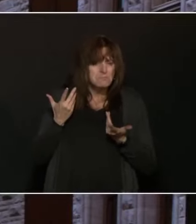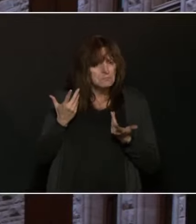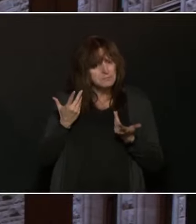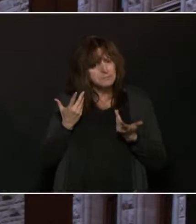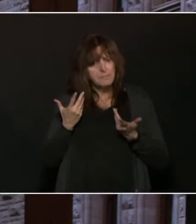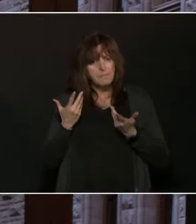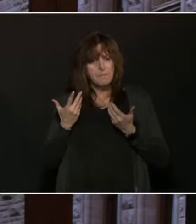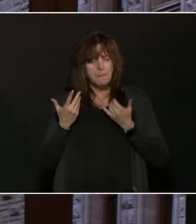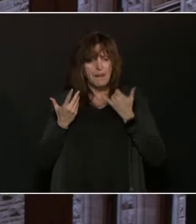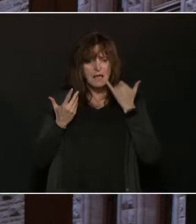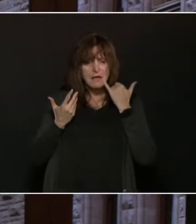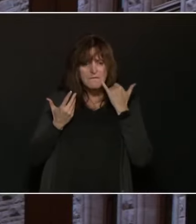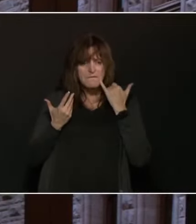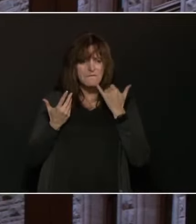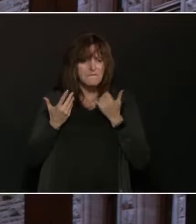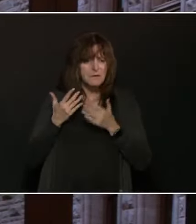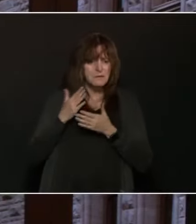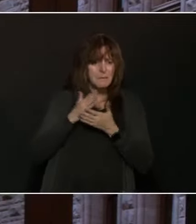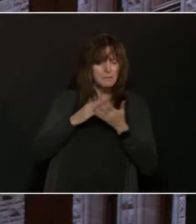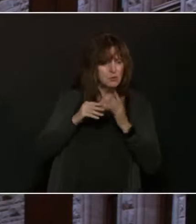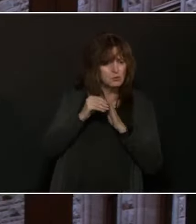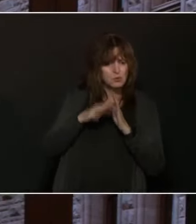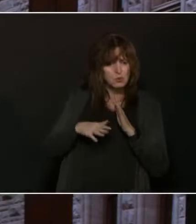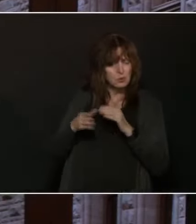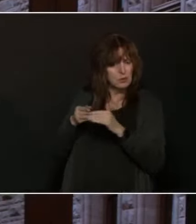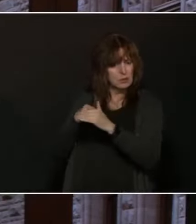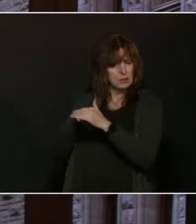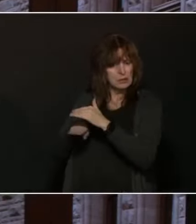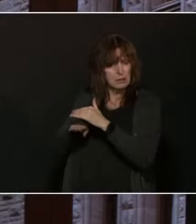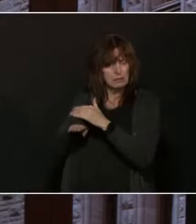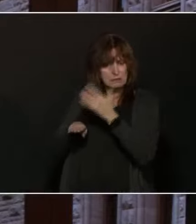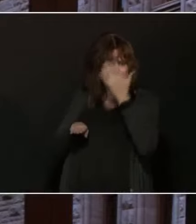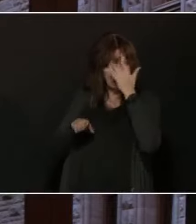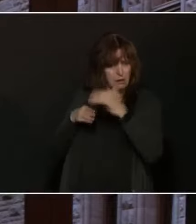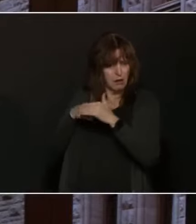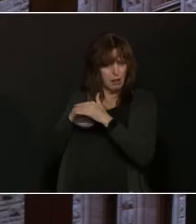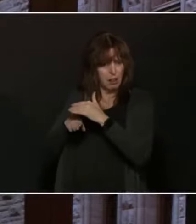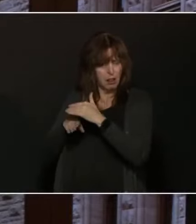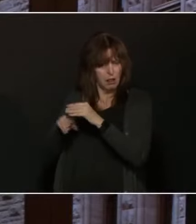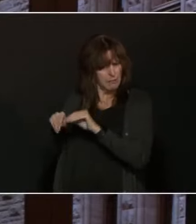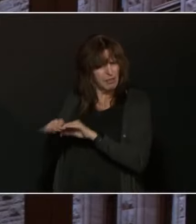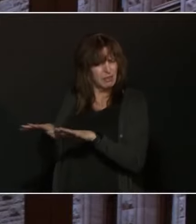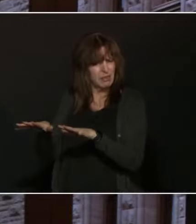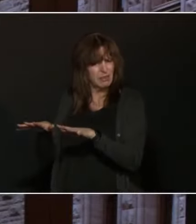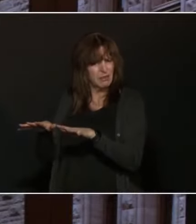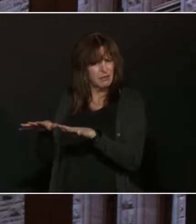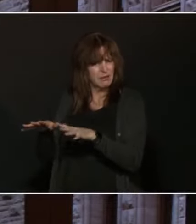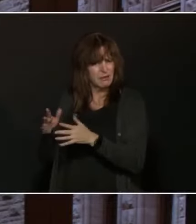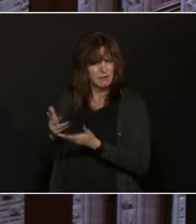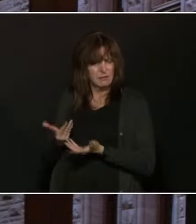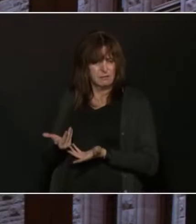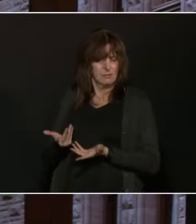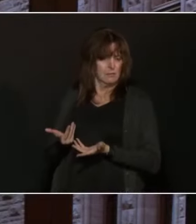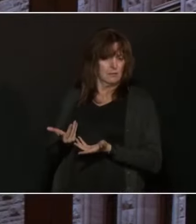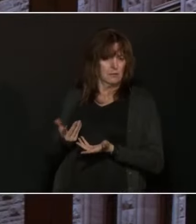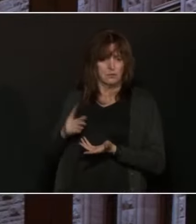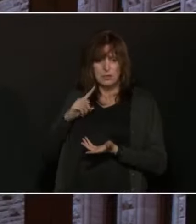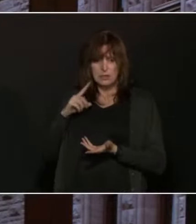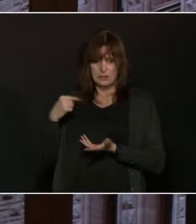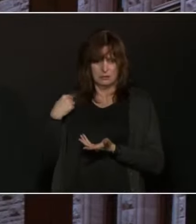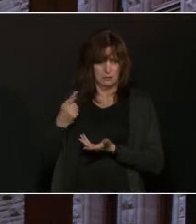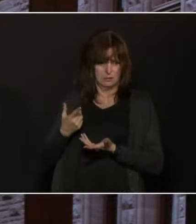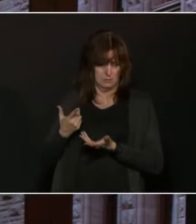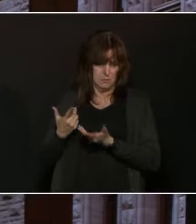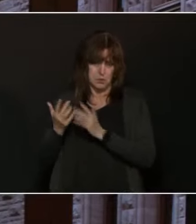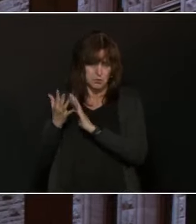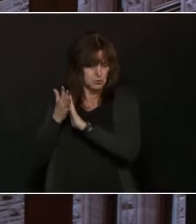of that success of that and the difference is that our screening methods so far, self-screening tools and others, have been robust. We did have enhanced